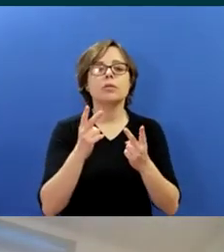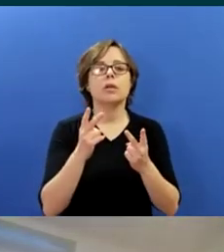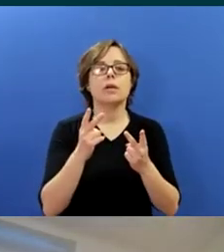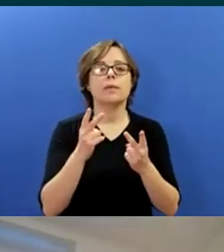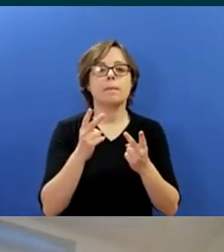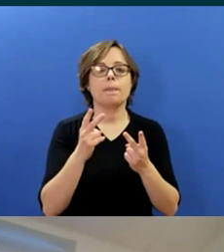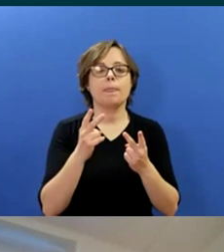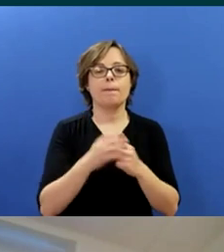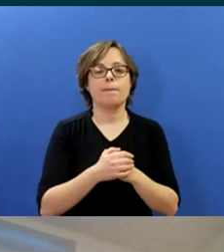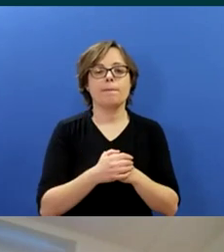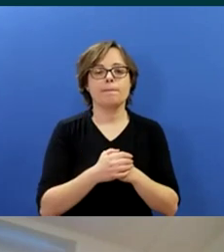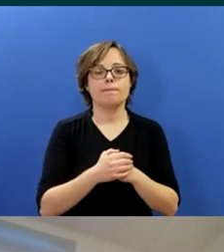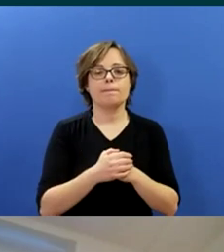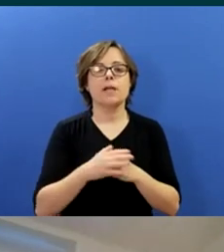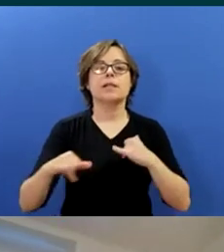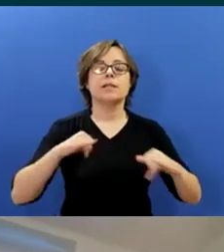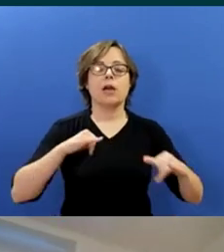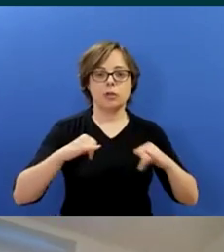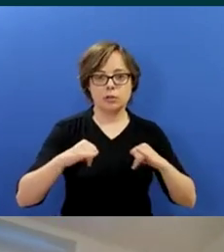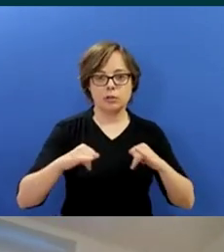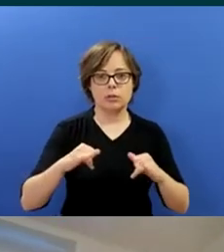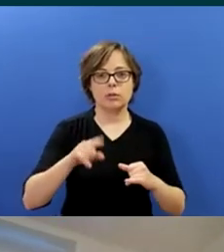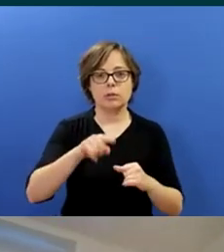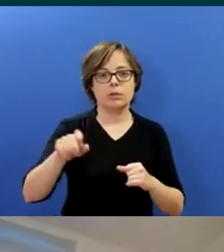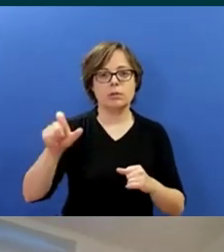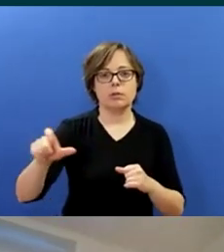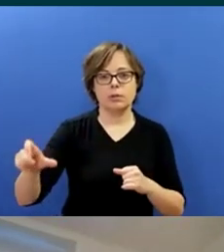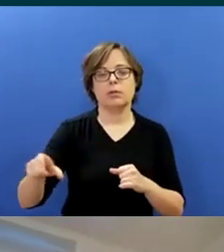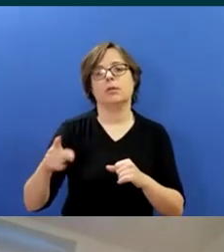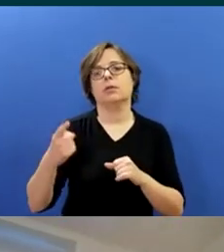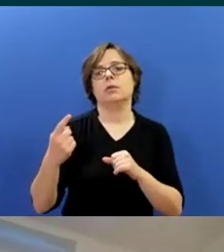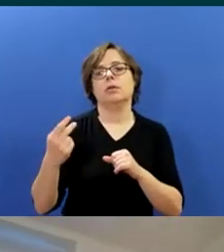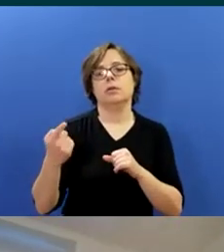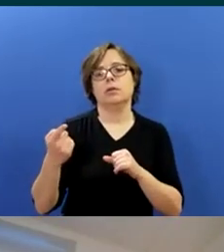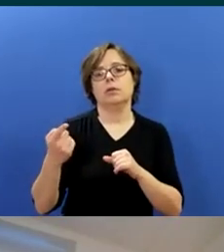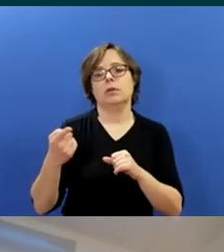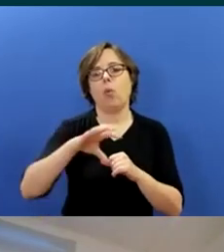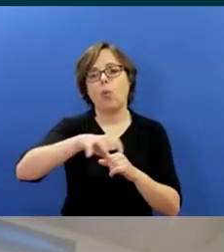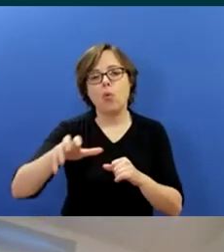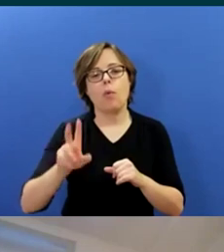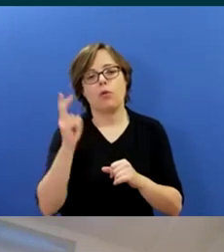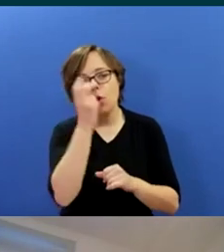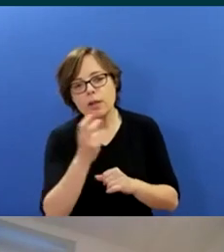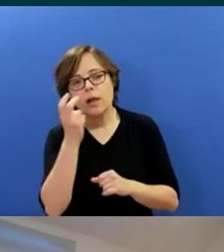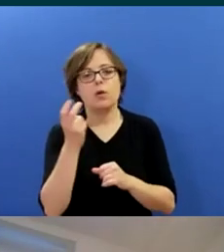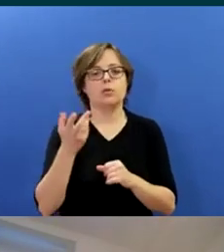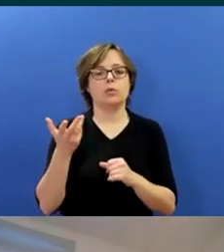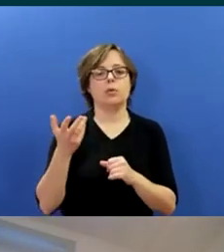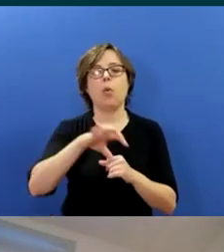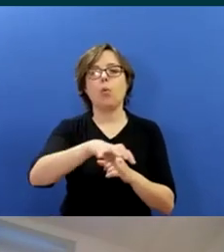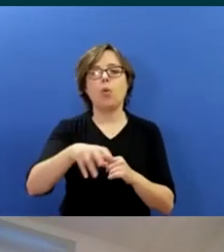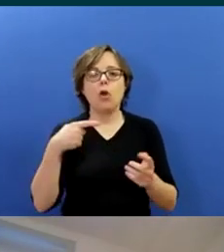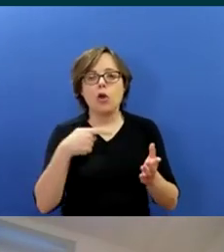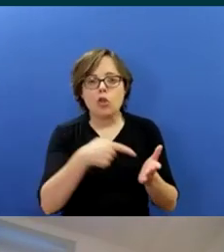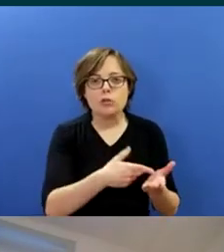very important. As I said before, do a stakeholder analysis, understand what groups or